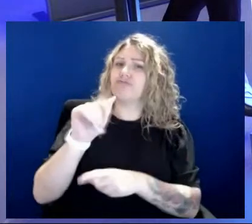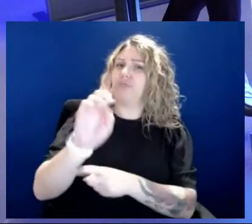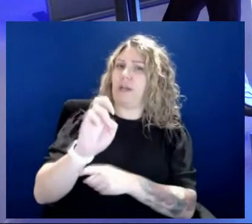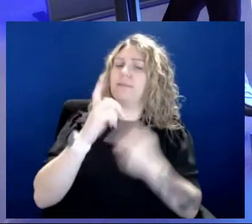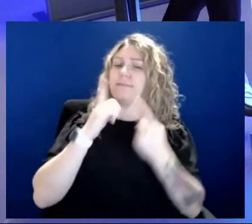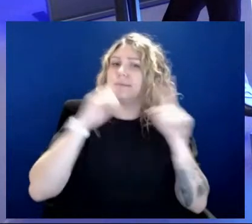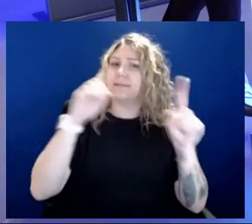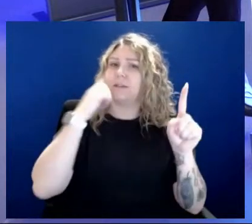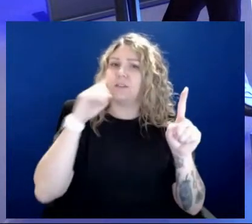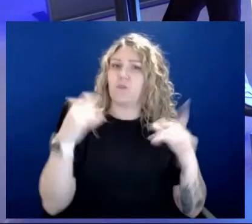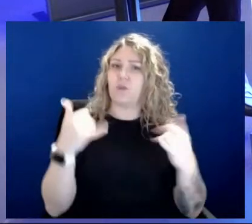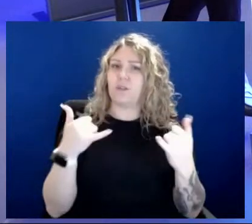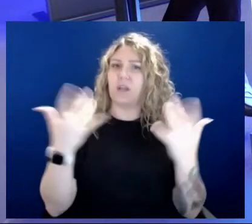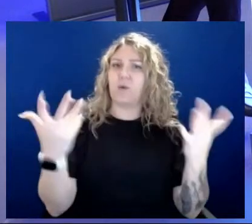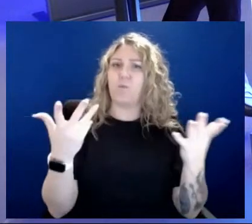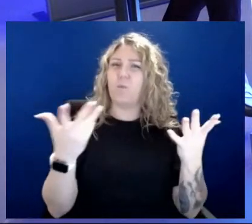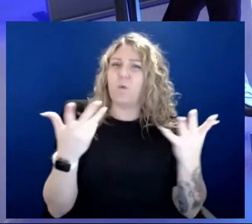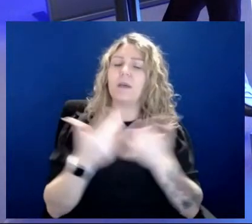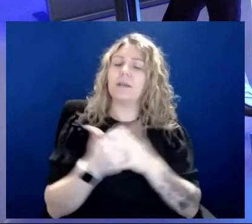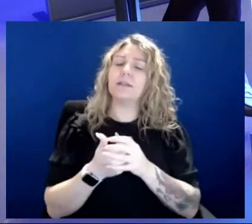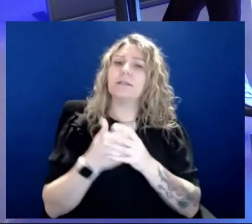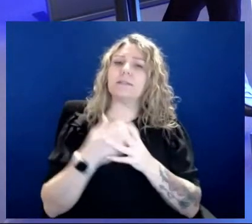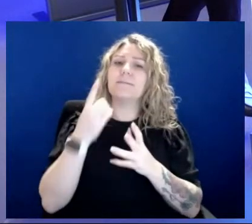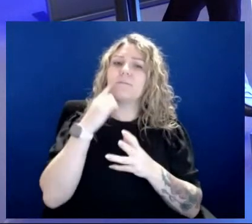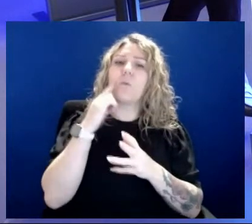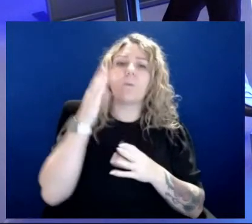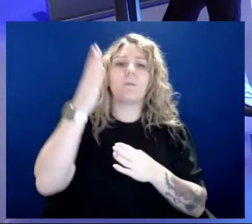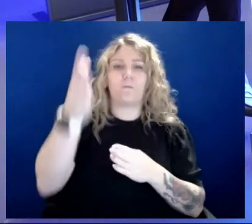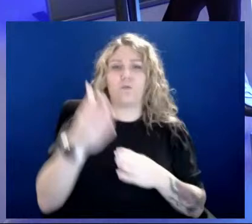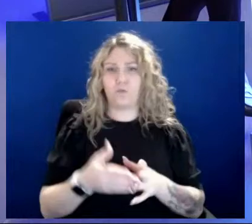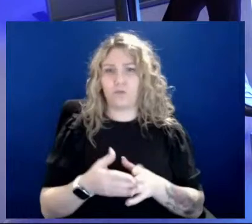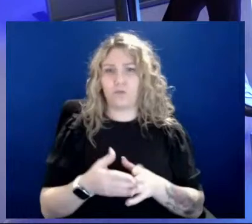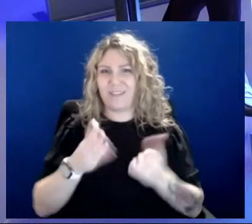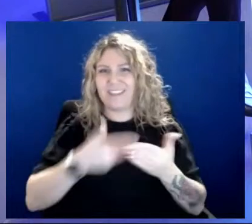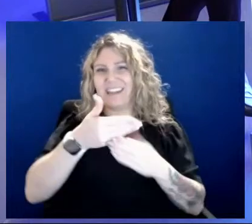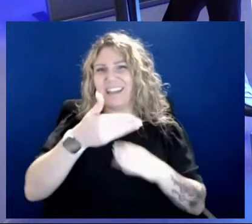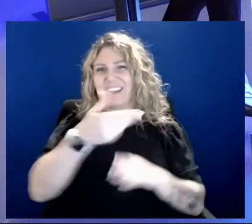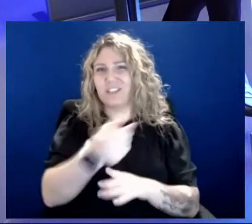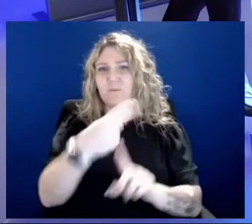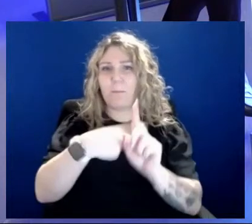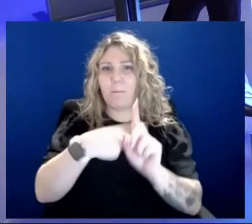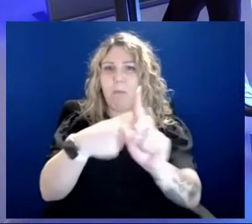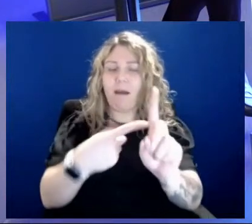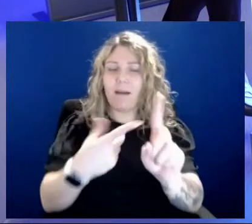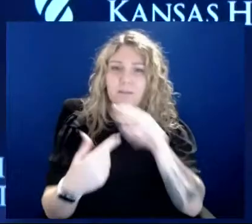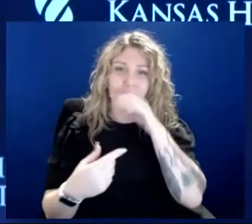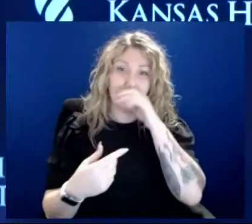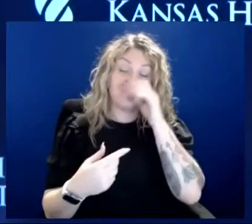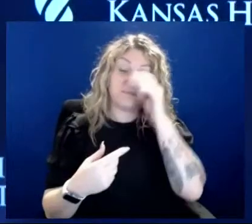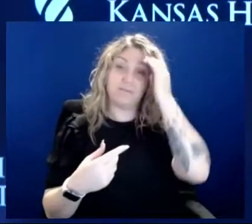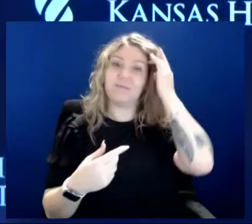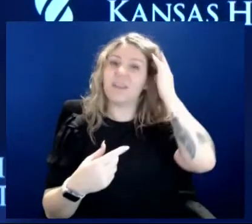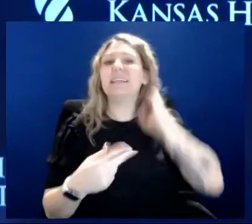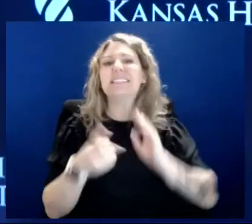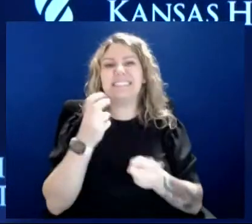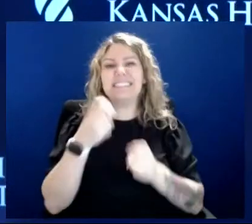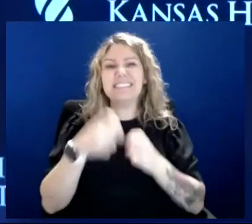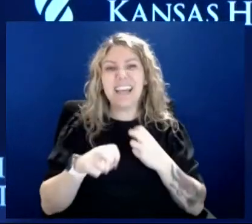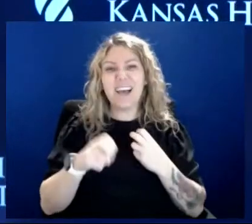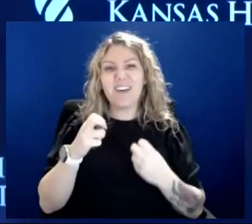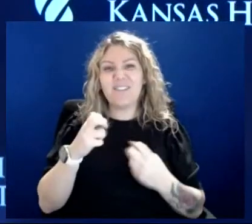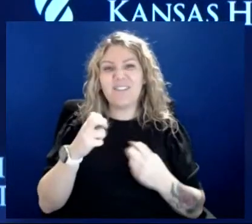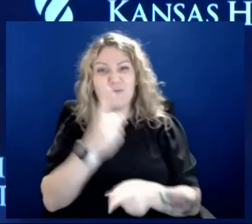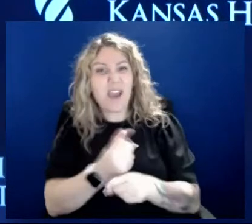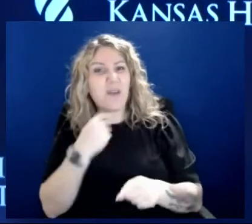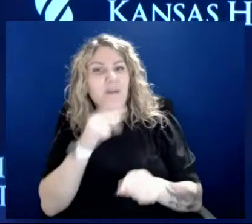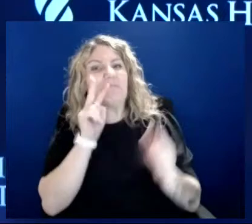of touched on it earlier about what's lying ahead over the next months. Well, that's really tough, because we're always looking at it as the glass